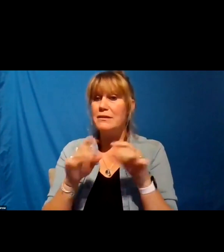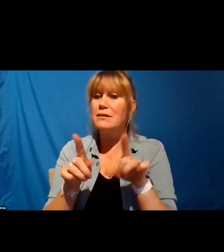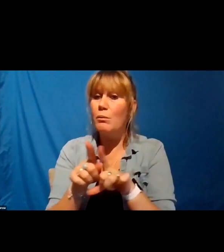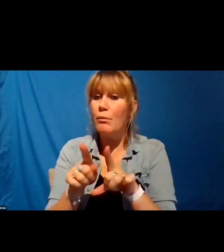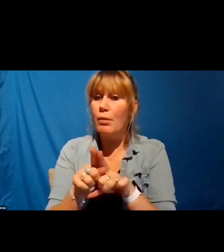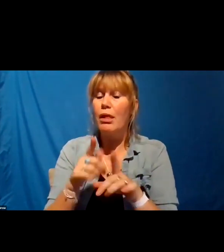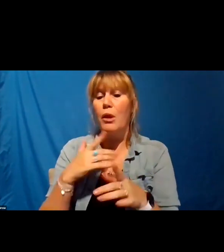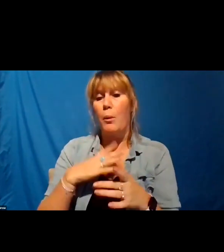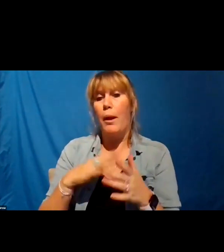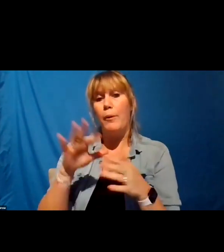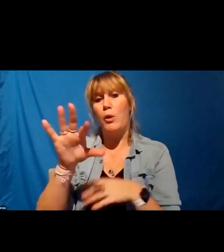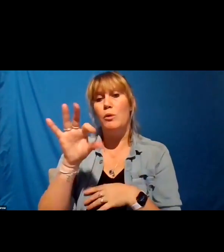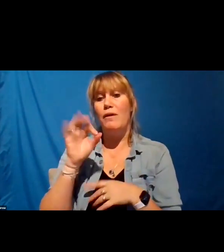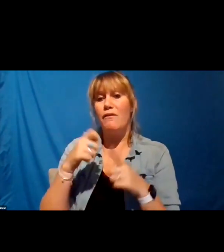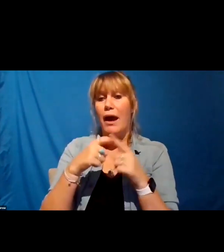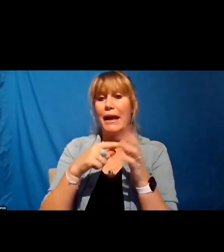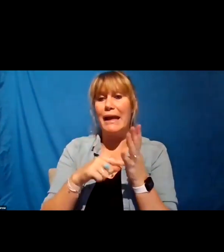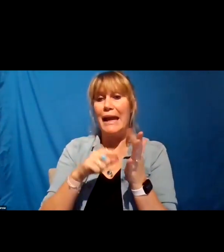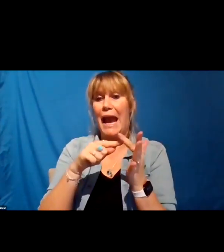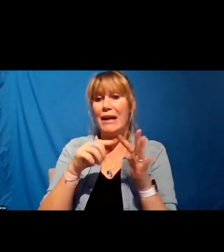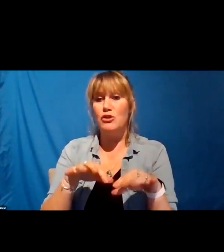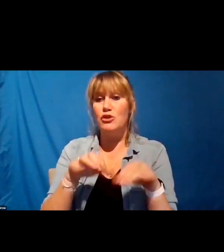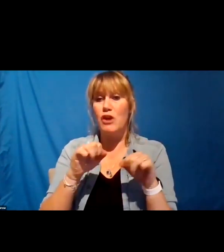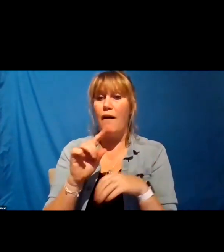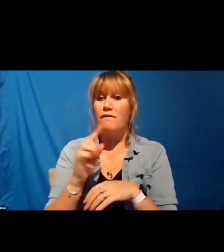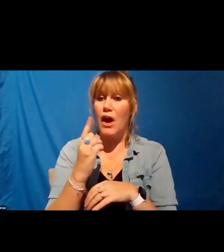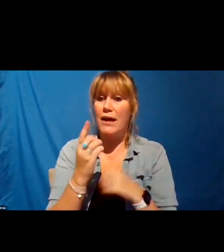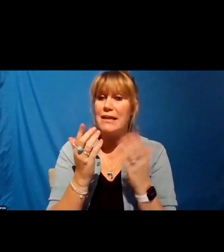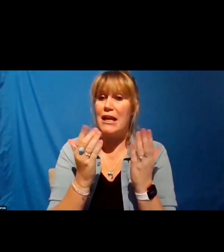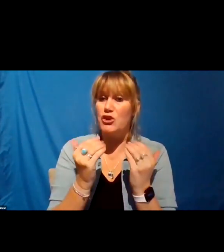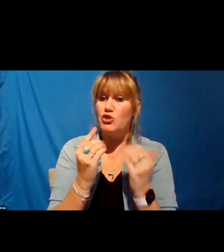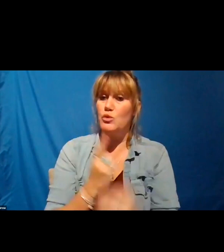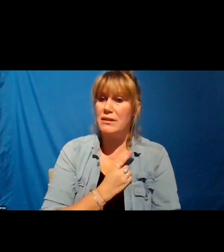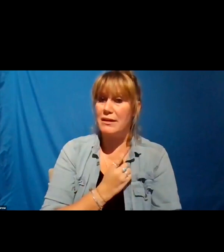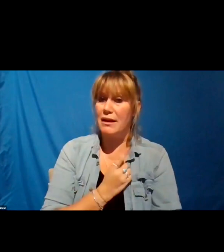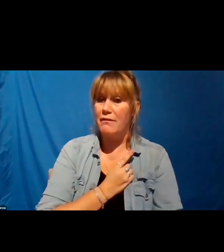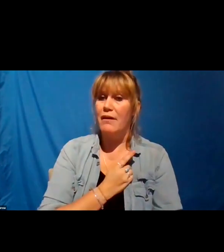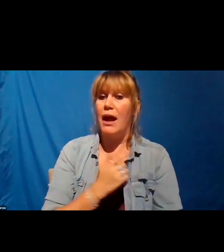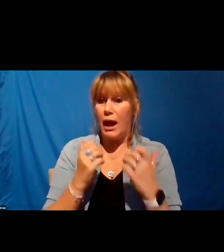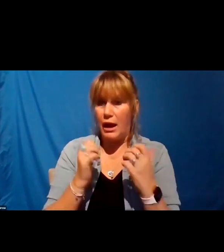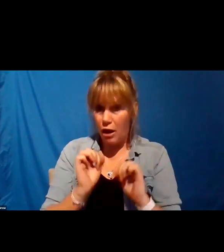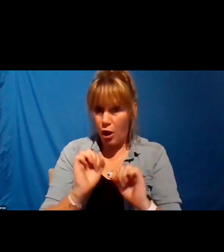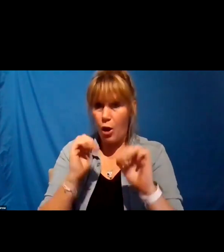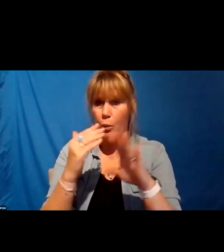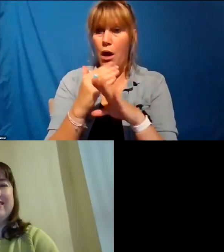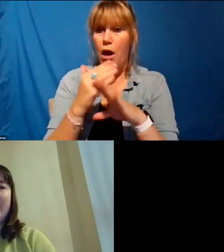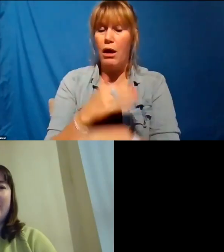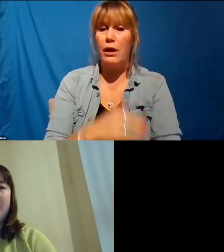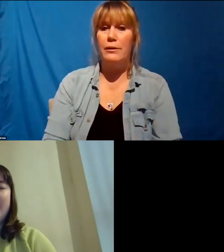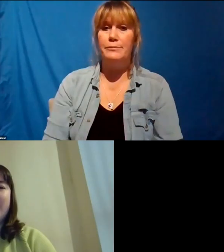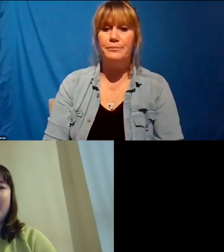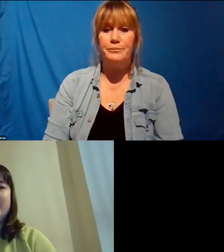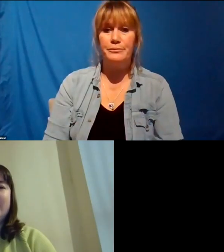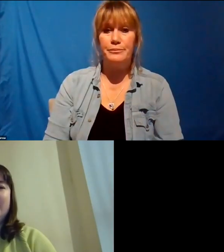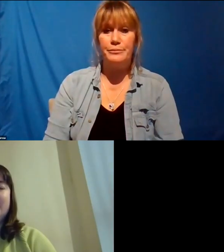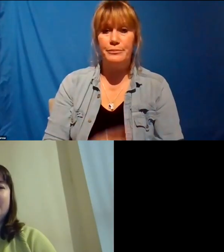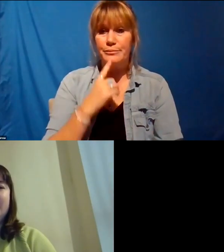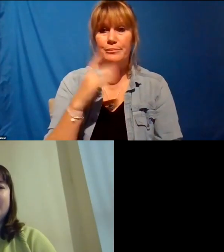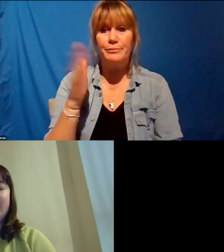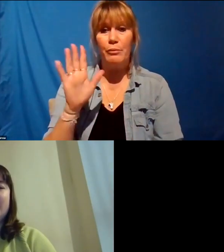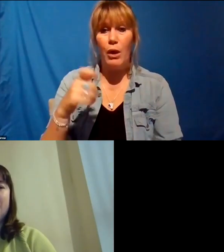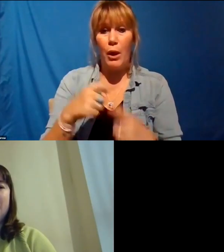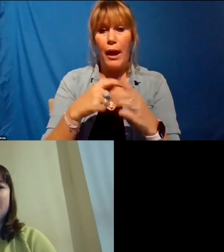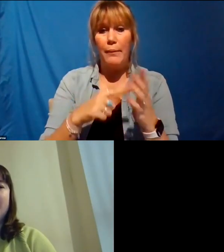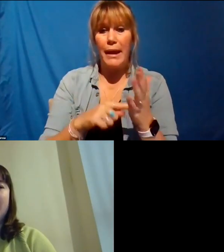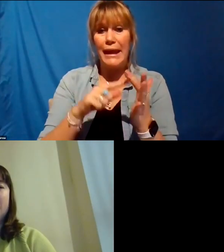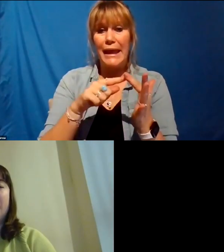Kate Rolison to start first and to introduce herself and her work. Hi, I'm Kate Rolison. As Stu